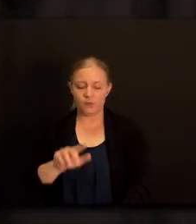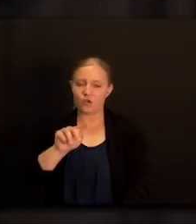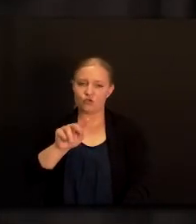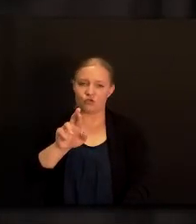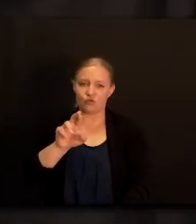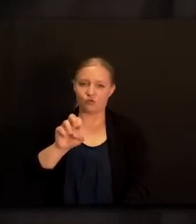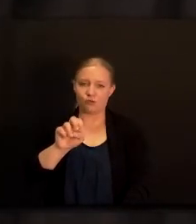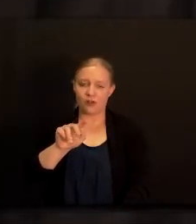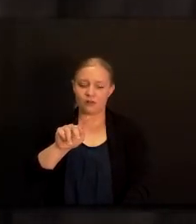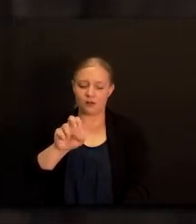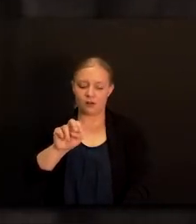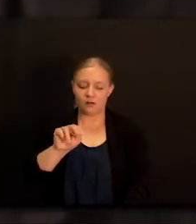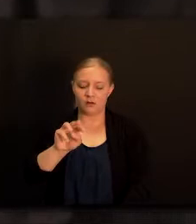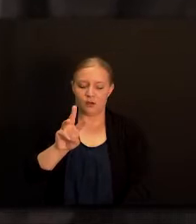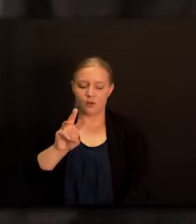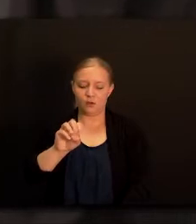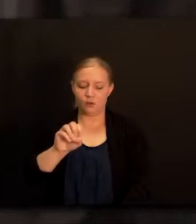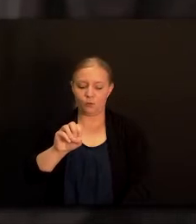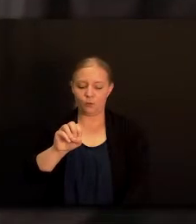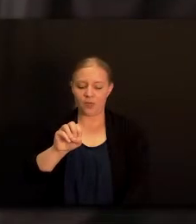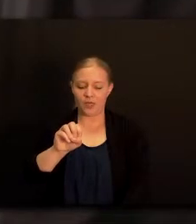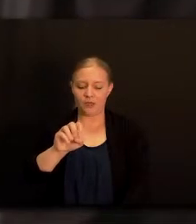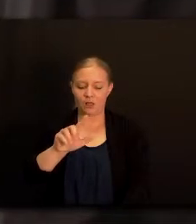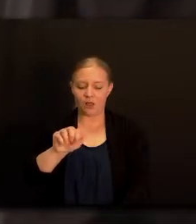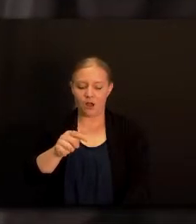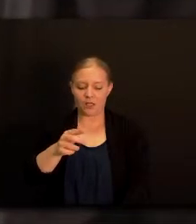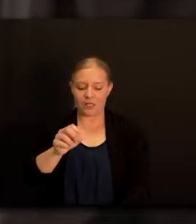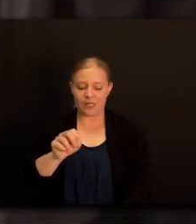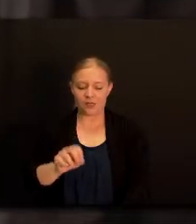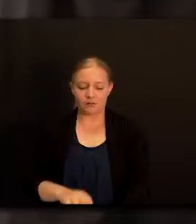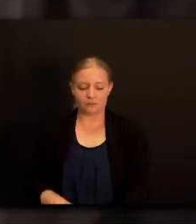Trenton Scott Wilagi.